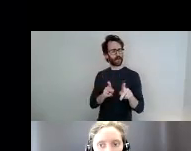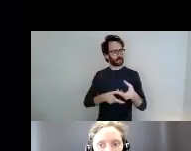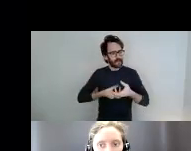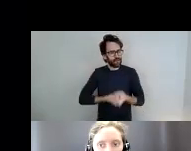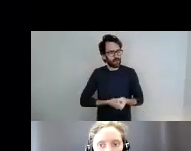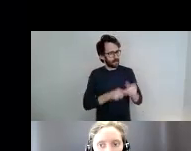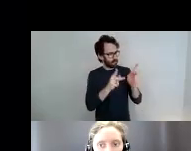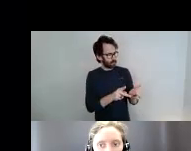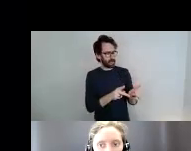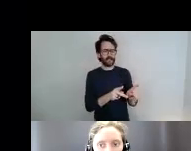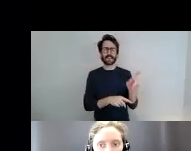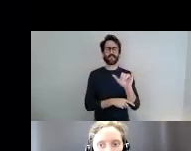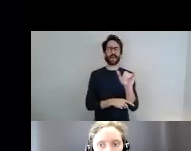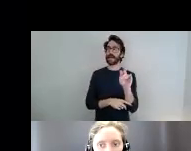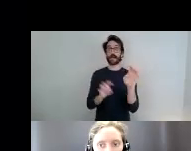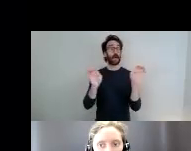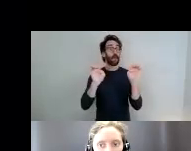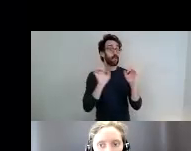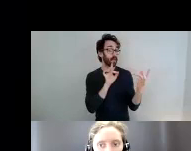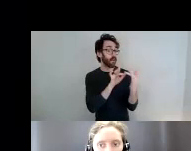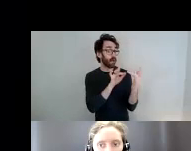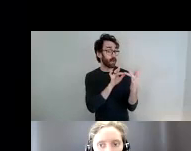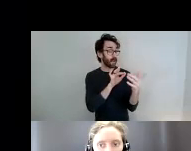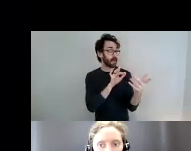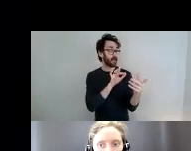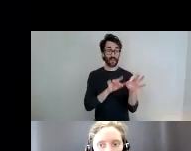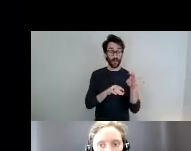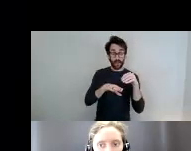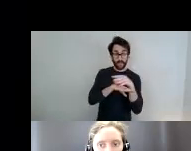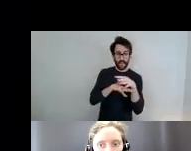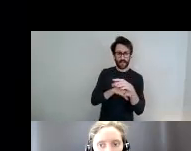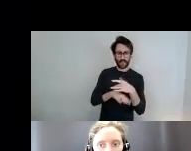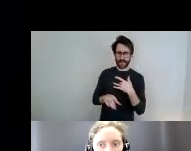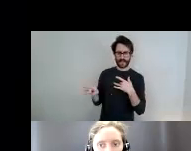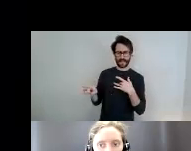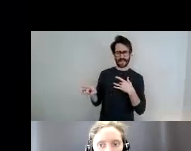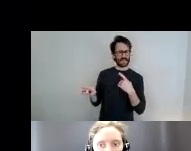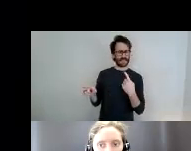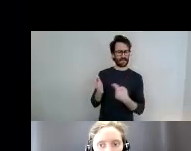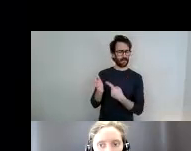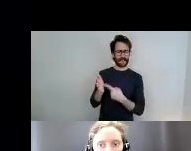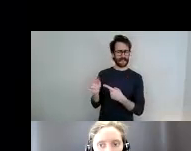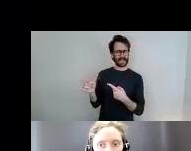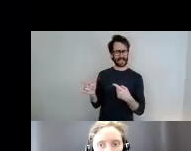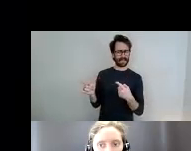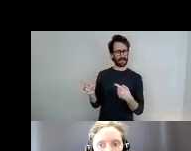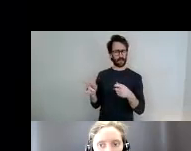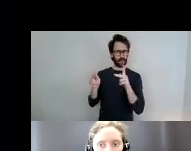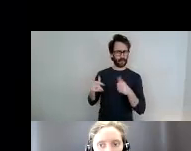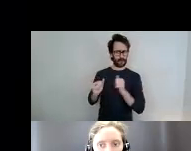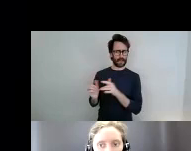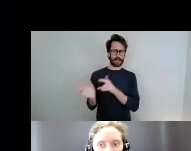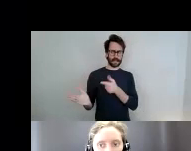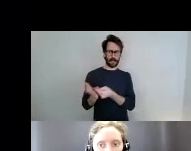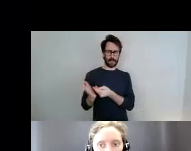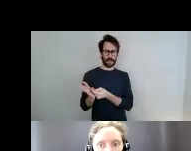an emergency contact. If the advisor you're working with, suspects maybe financial exploitation, they can reach out to